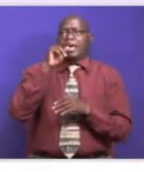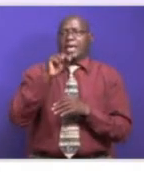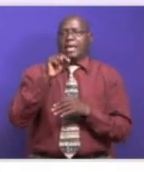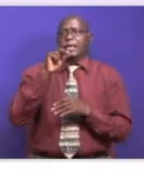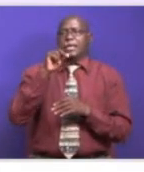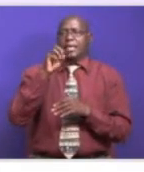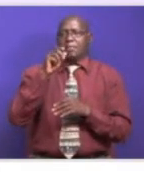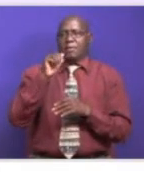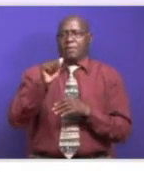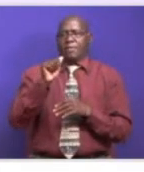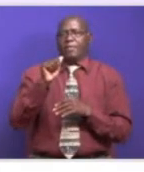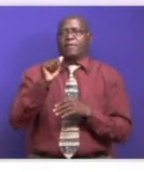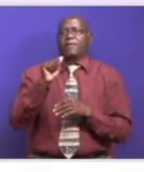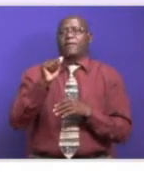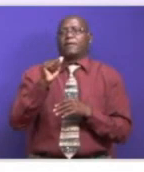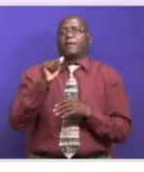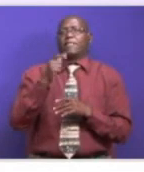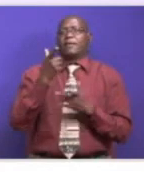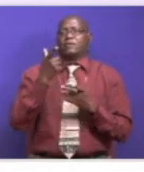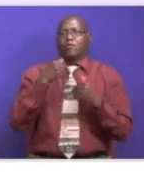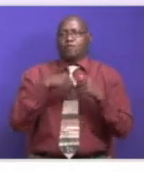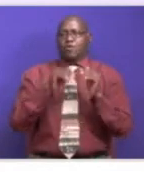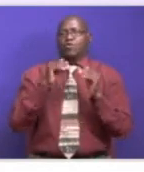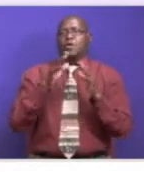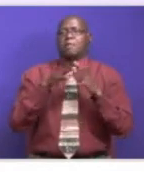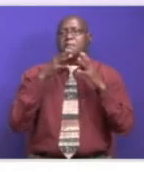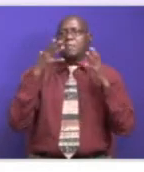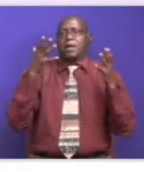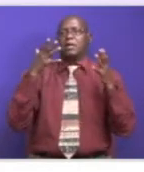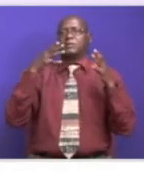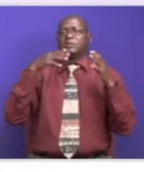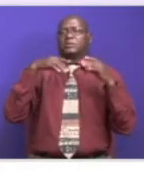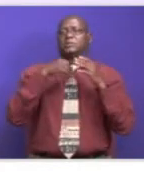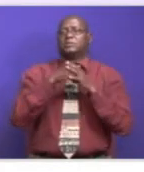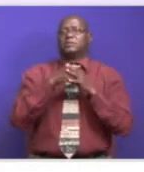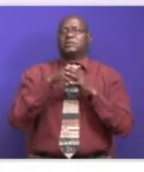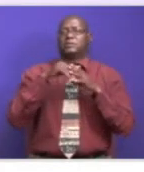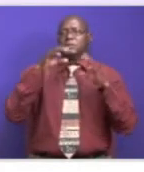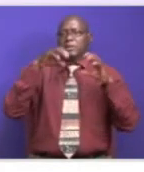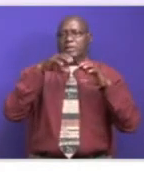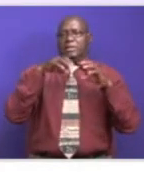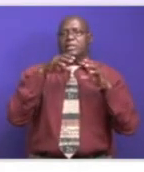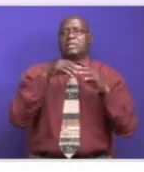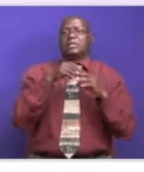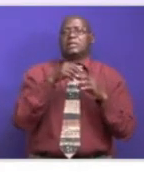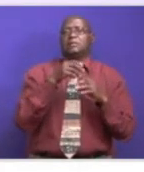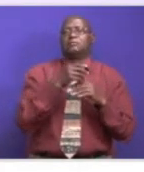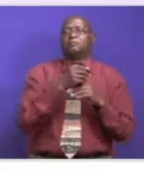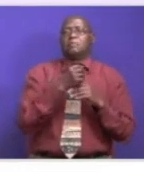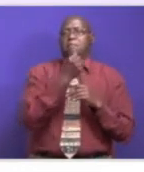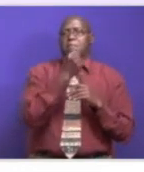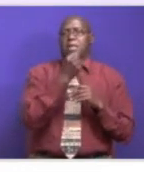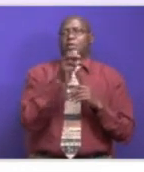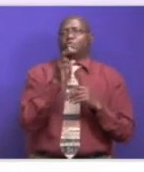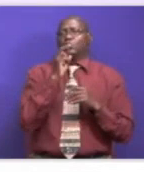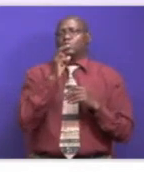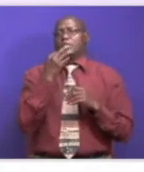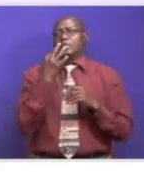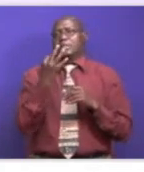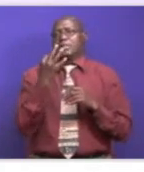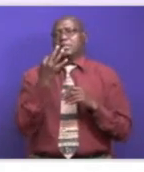against early celebration following the onset of the March to May 2023 long rain season, stating